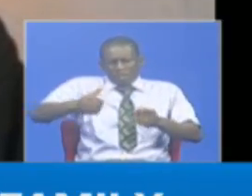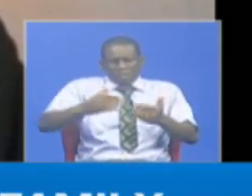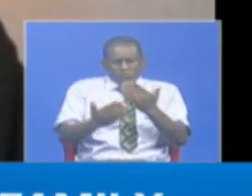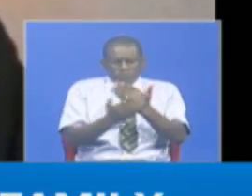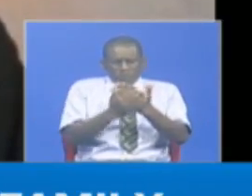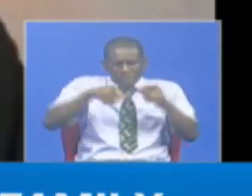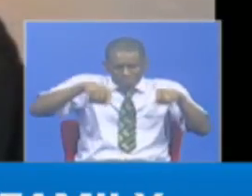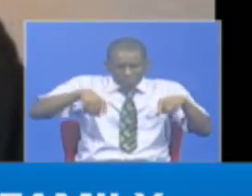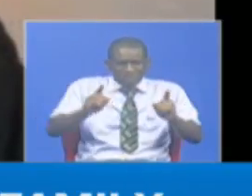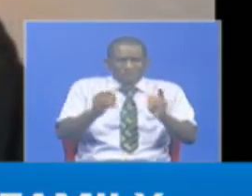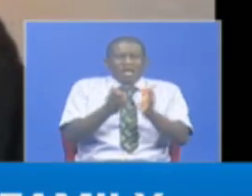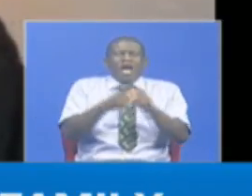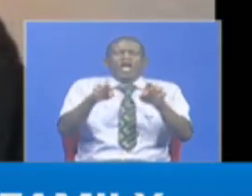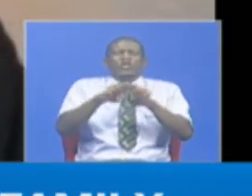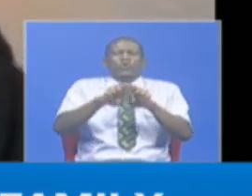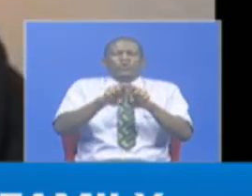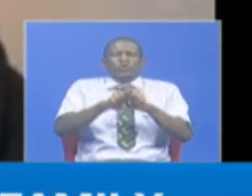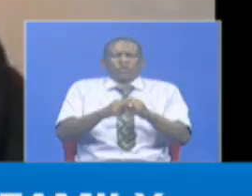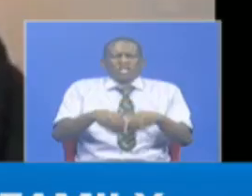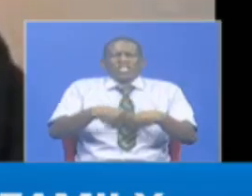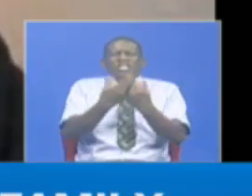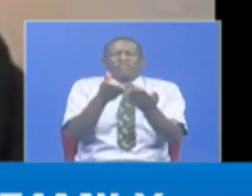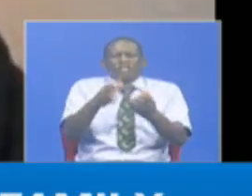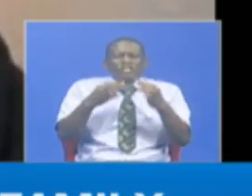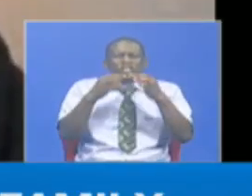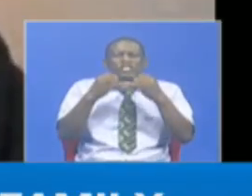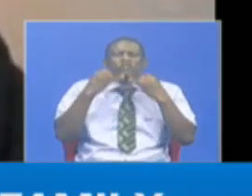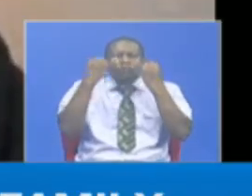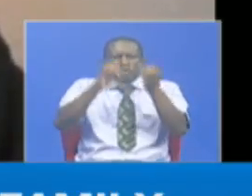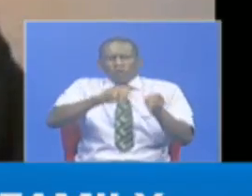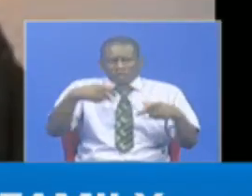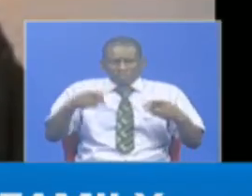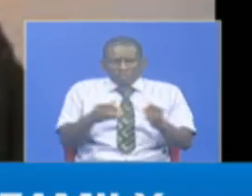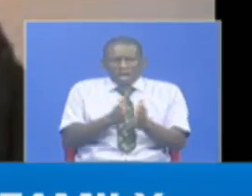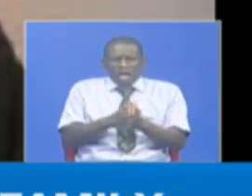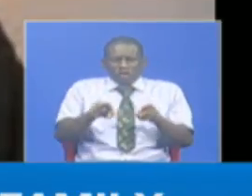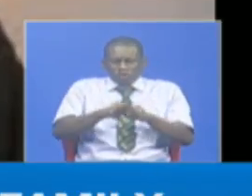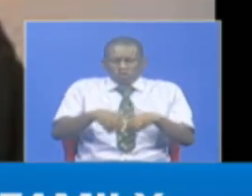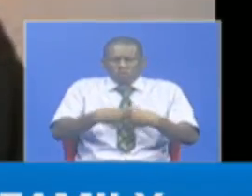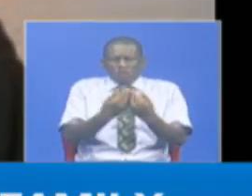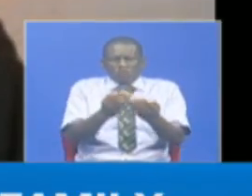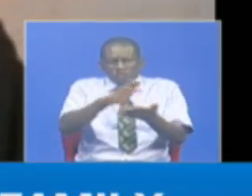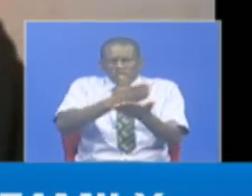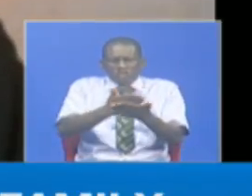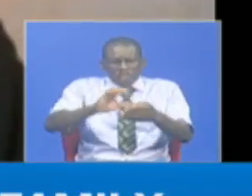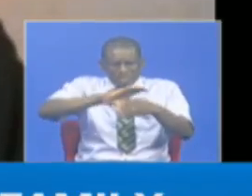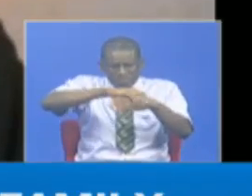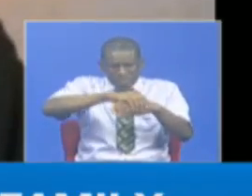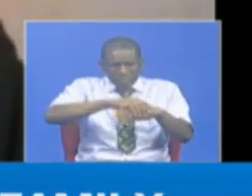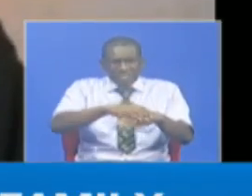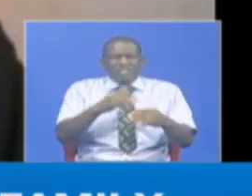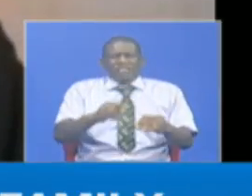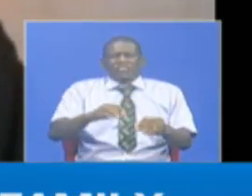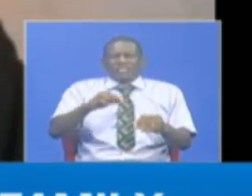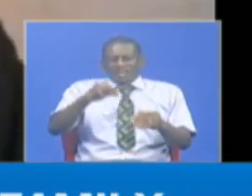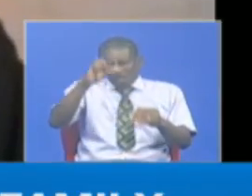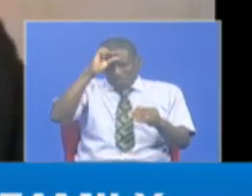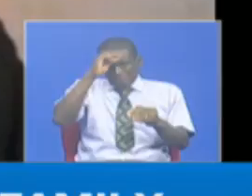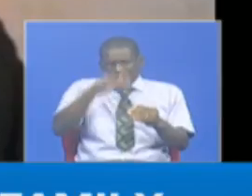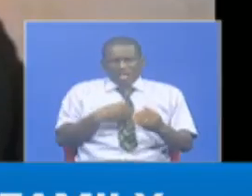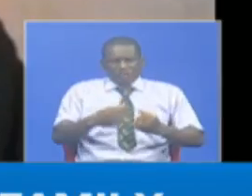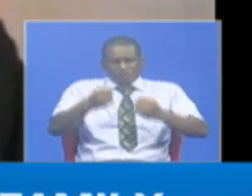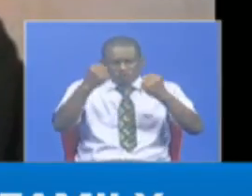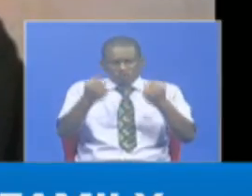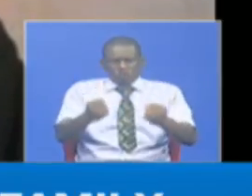themselves and also pass that information to others and also get the parts to each other. The government has a very solid